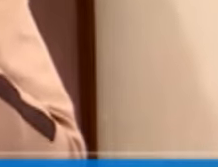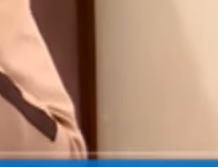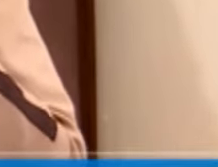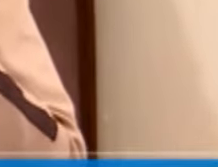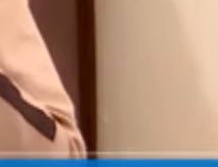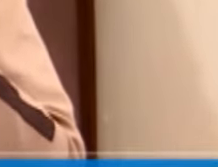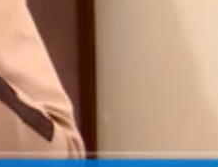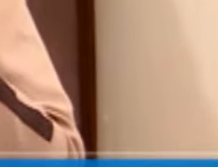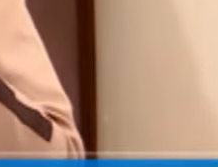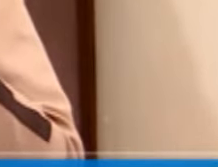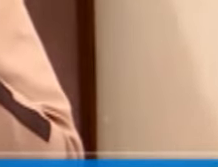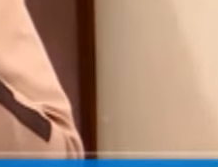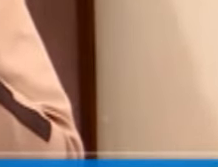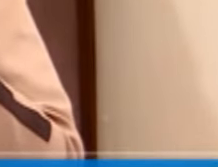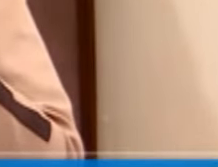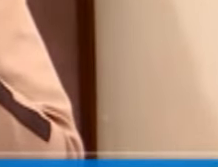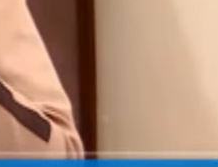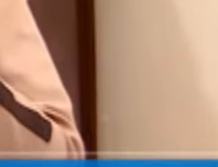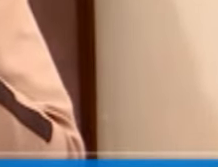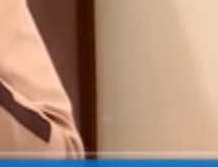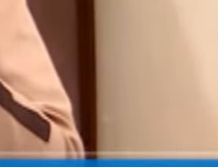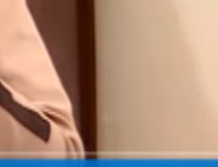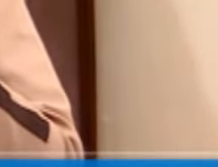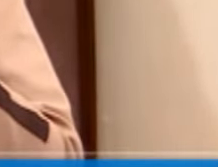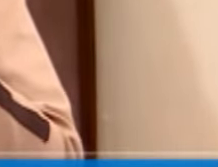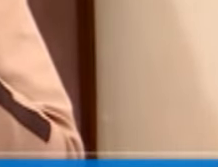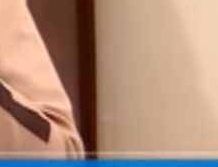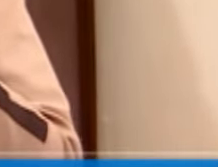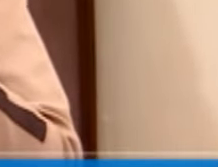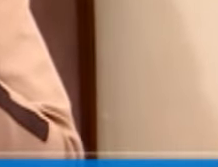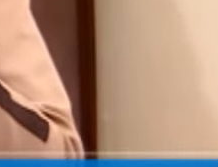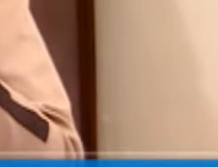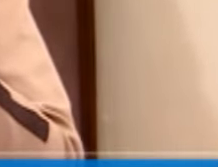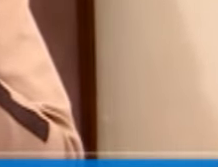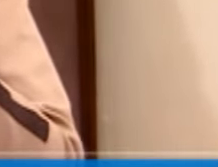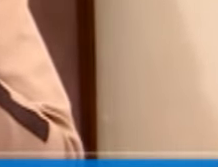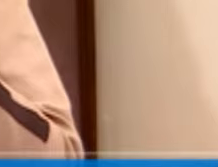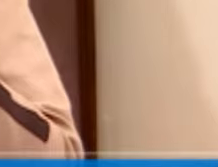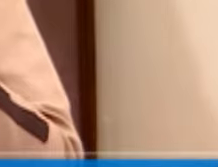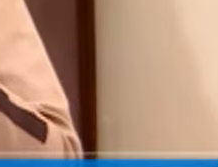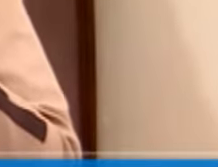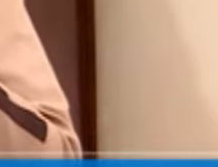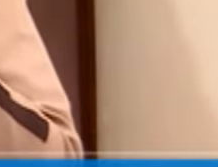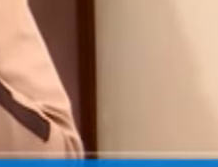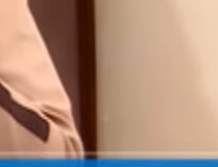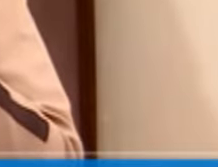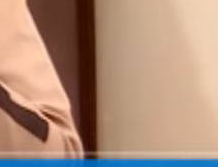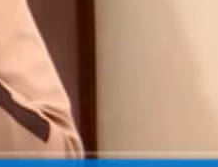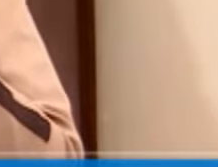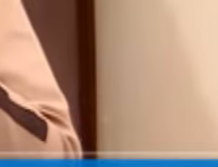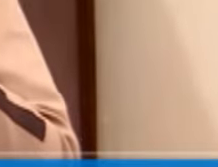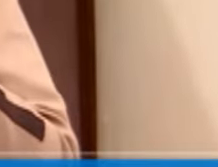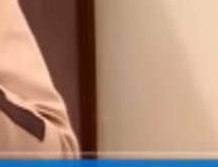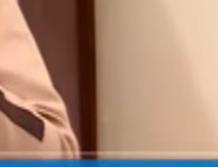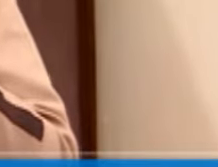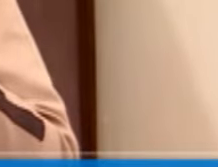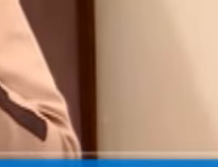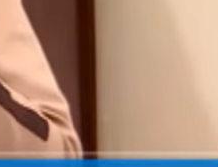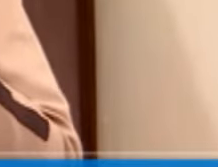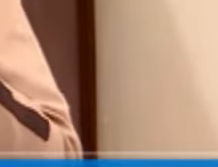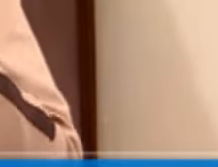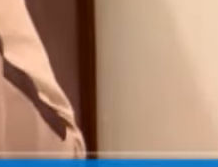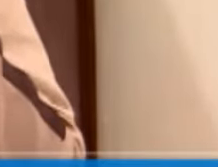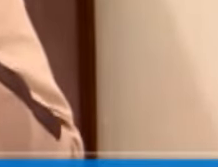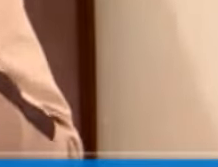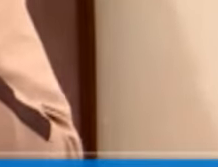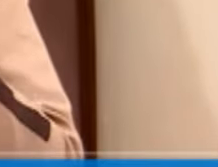at NMG Leadership Forum, at NTV Kenya, at Zainu Andati, and at Nation Climate. Those are the hashtags you can engage with